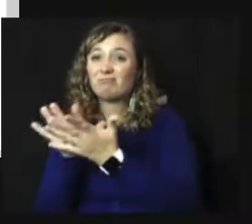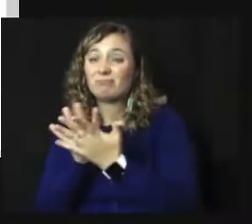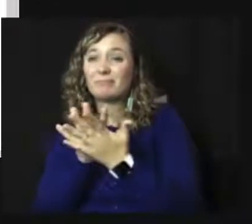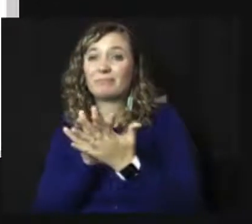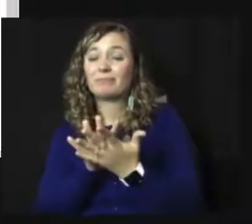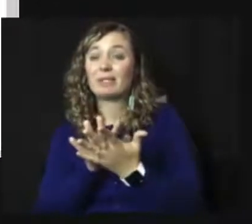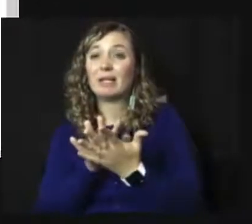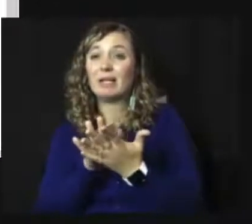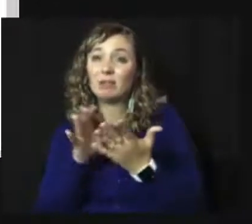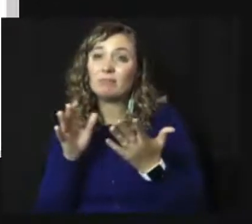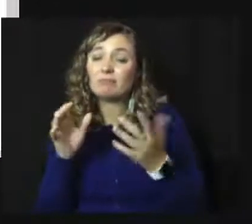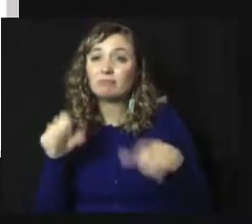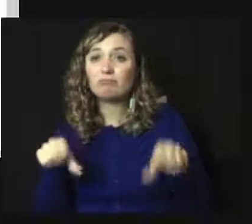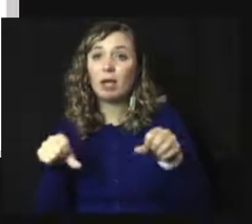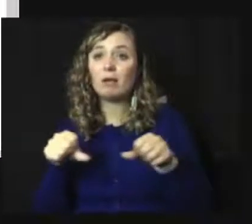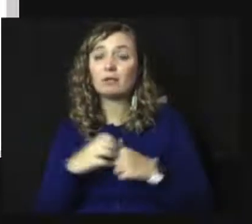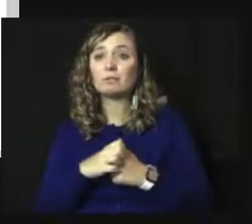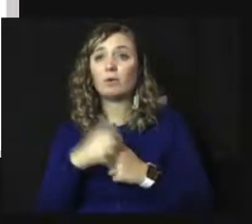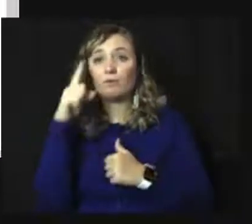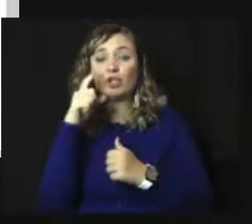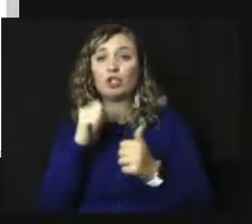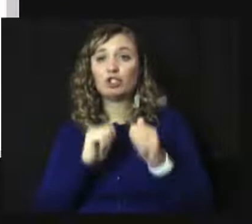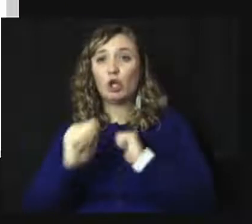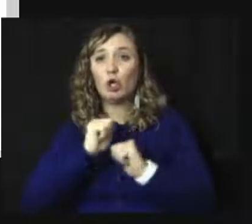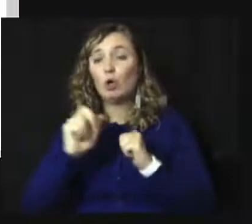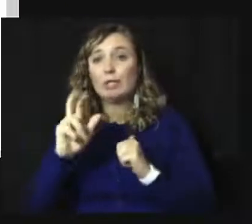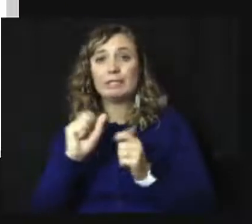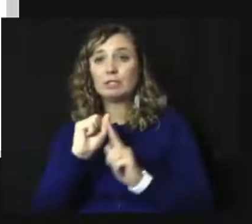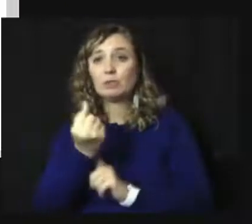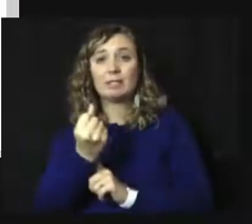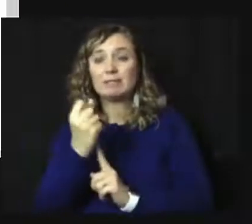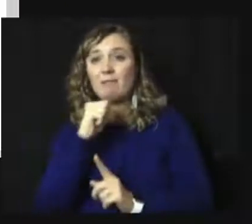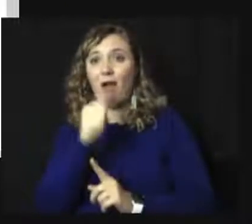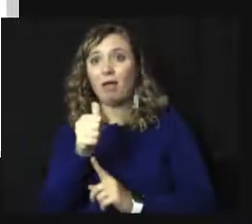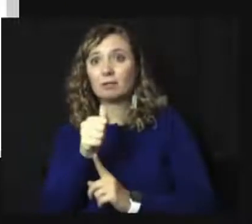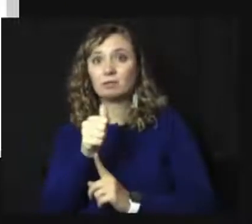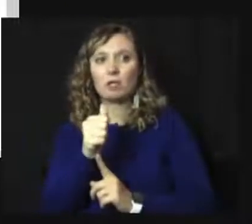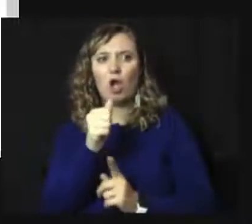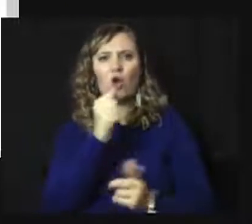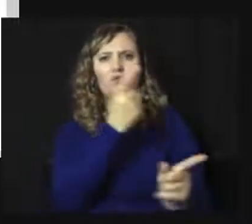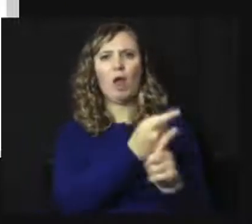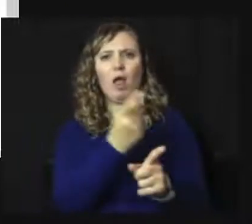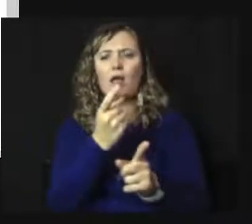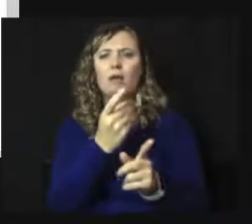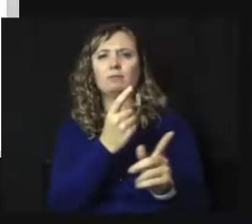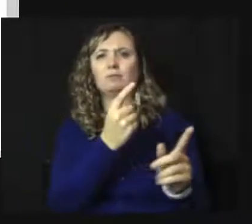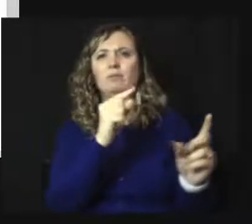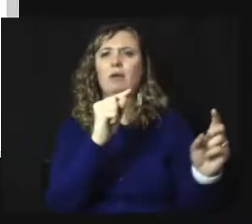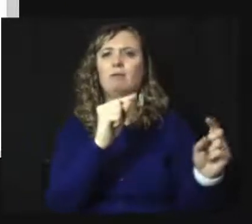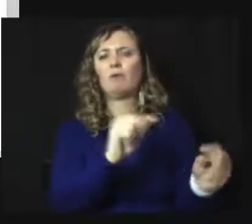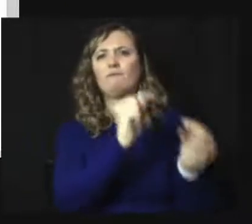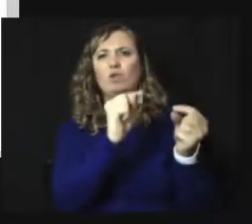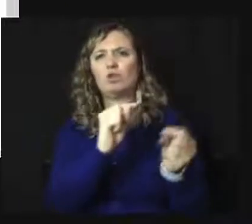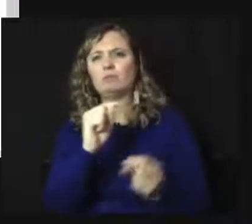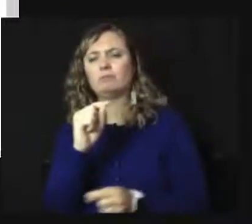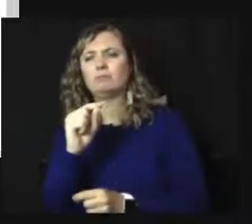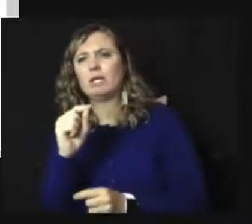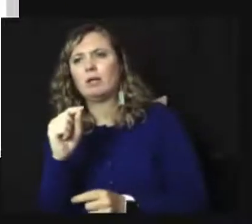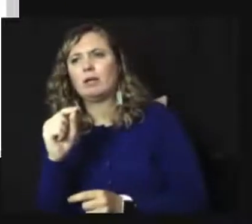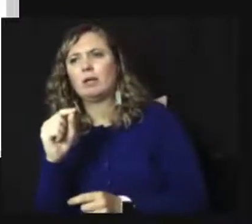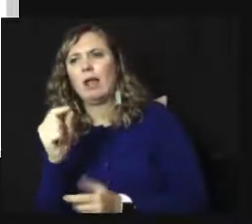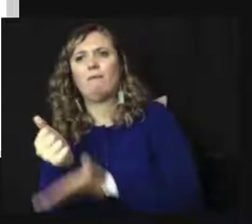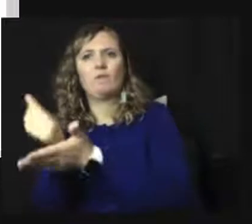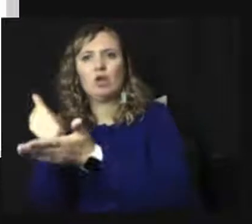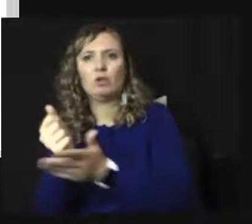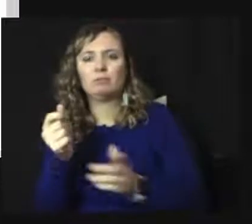in a show or a situation. Like, it doesn't have to be a hard and fast rule all the time. Let me move to my next